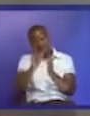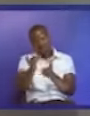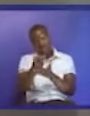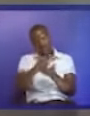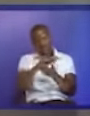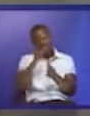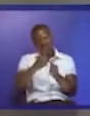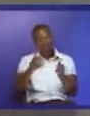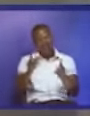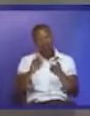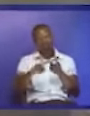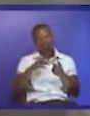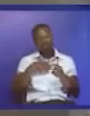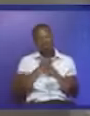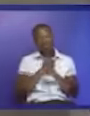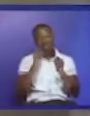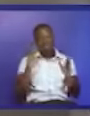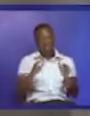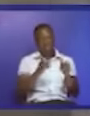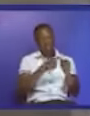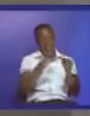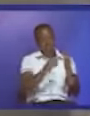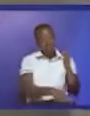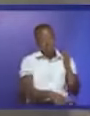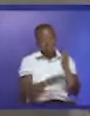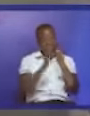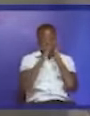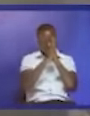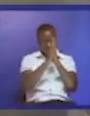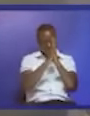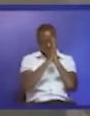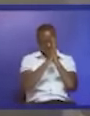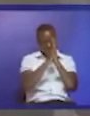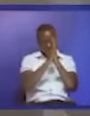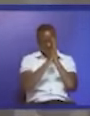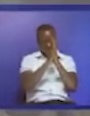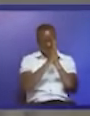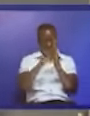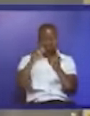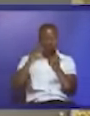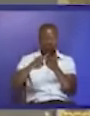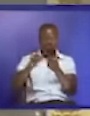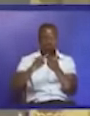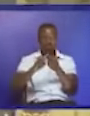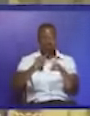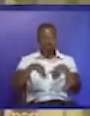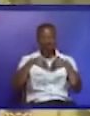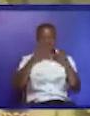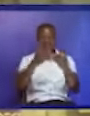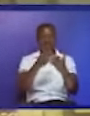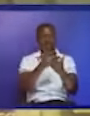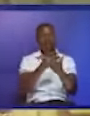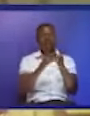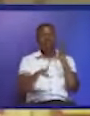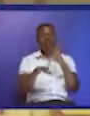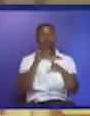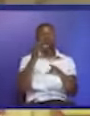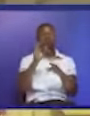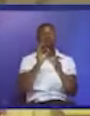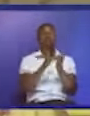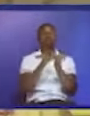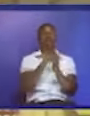salvation. Number one, your prayers. Number two, the supply of the